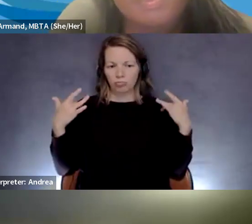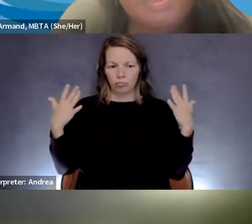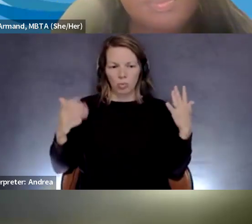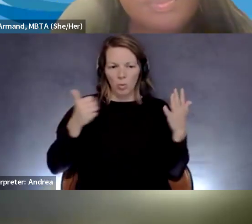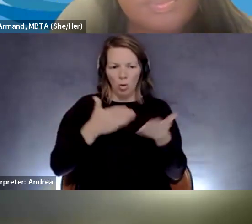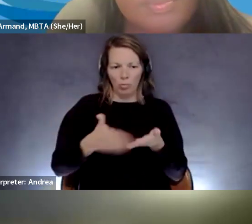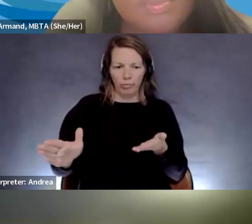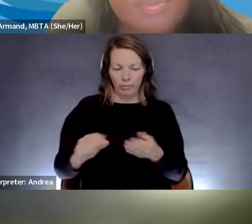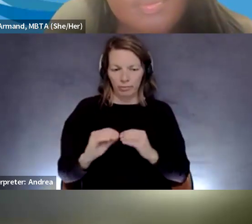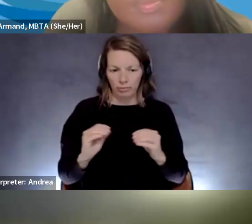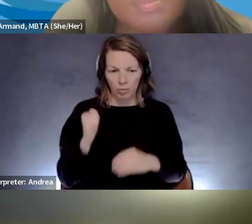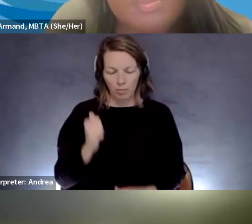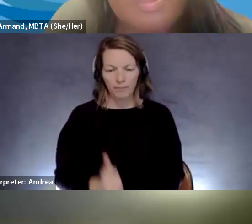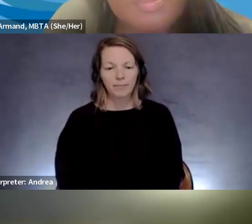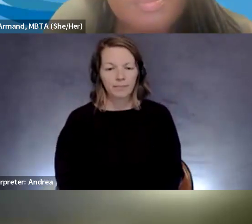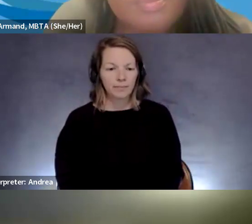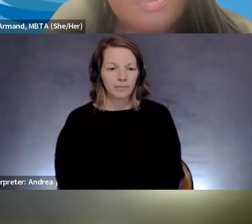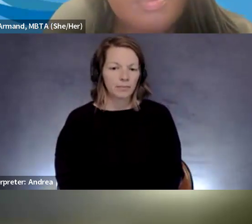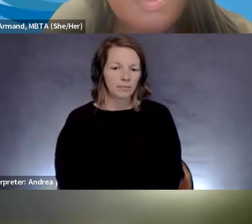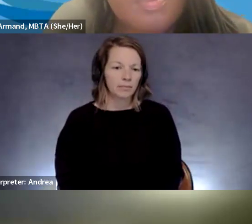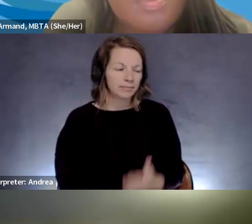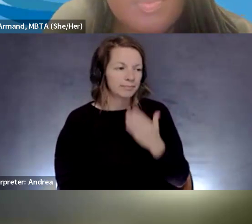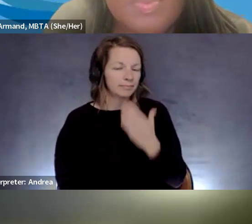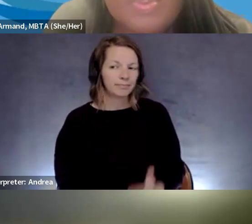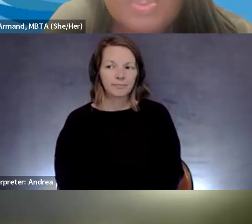that. So we just wanted to get into that a little. Thank you.